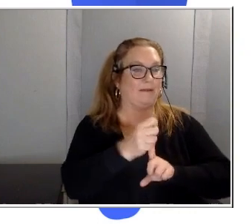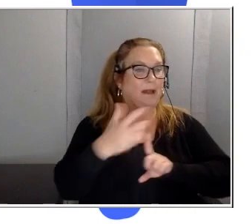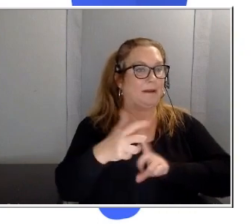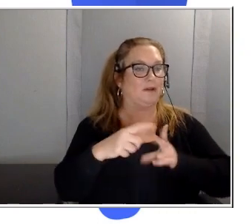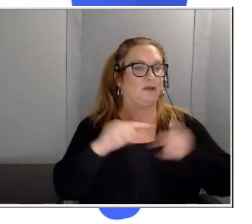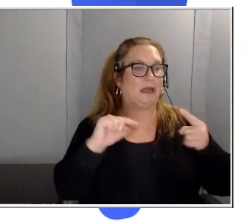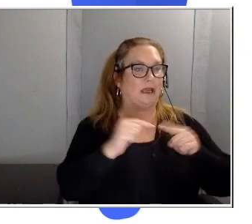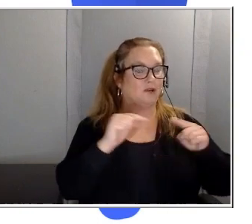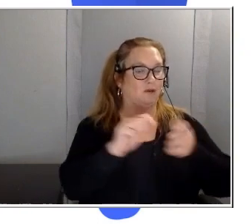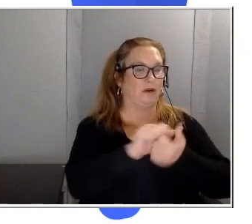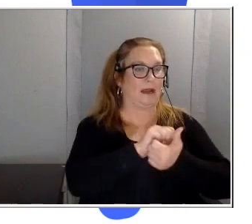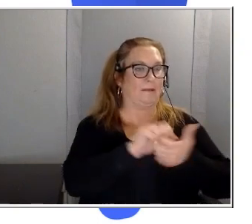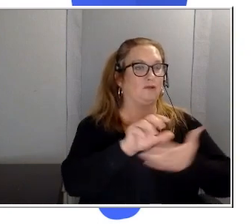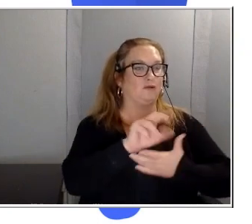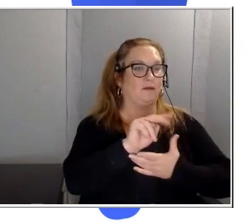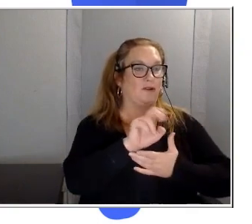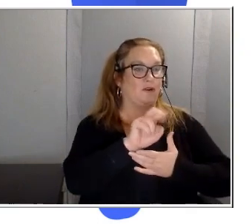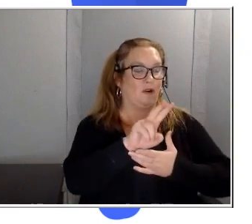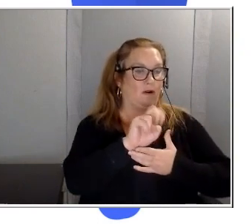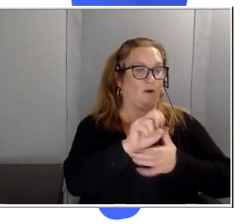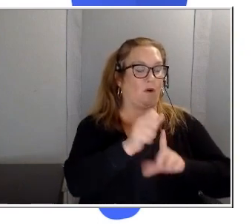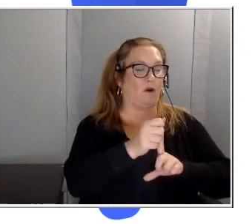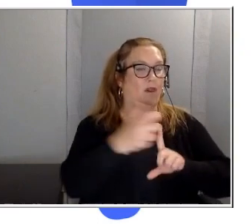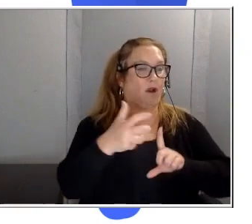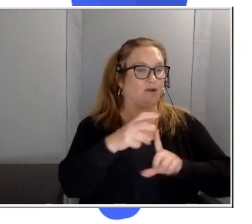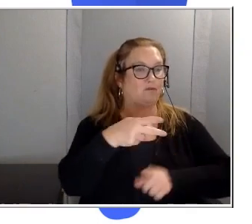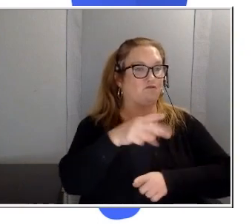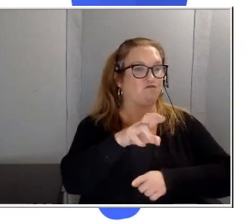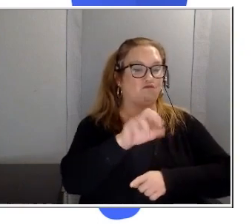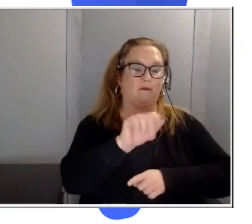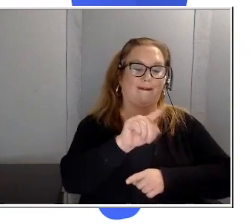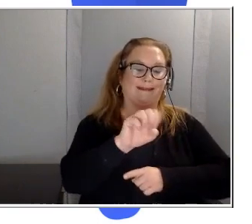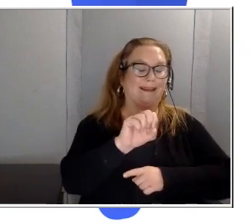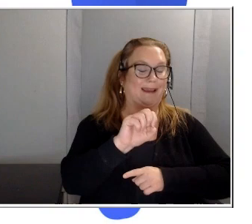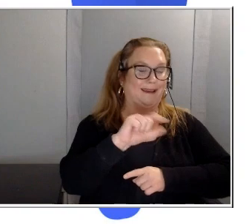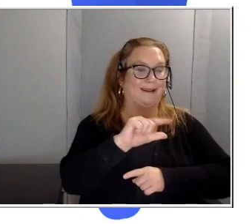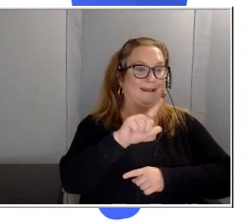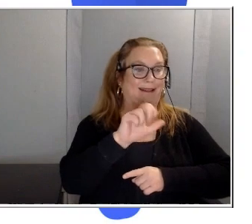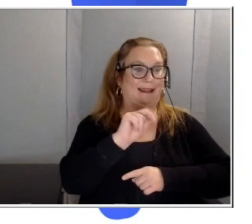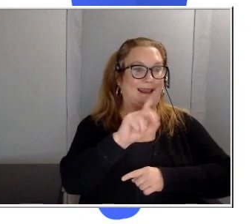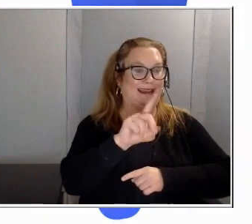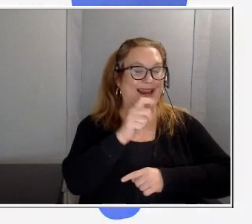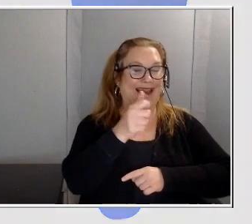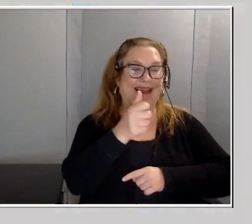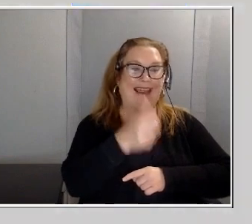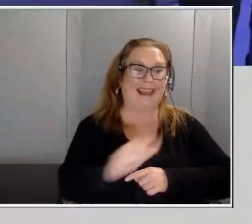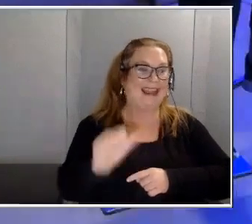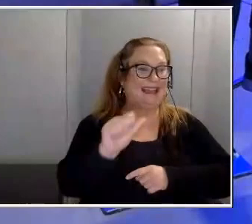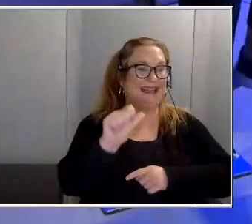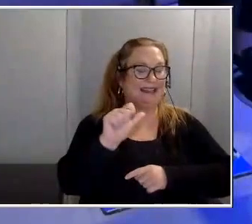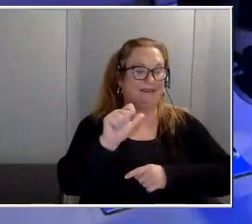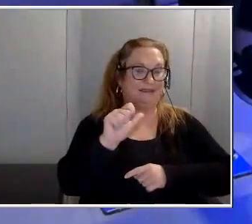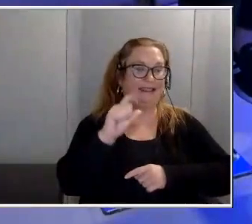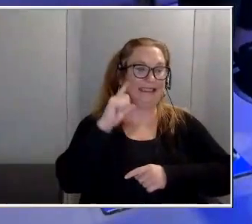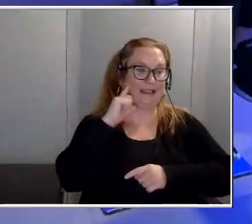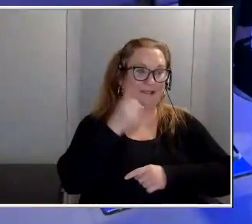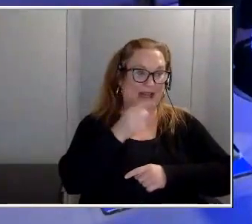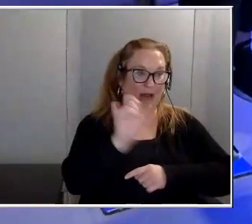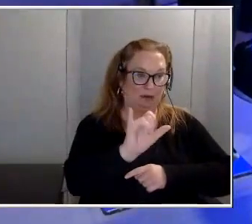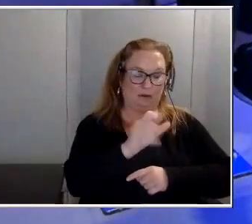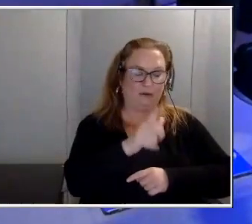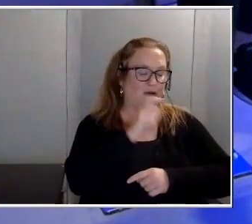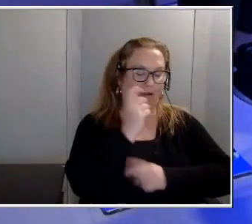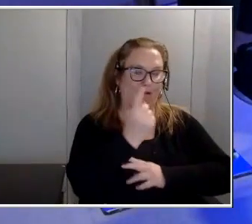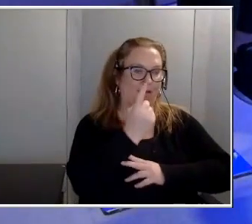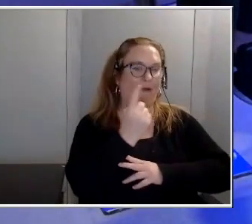or damage to the nerves, or an enlarged prostate gland. So if any of this sounds like you are not alone,